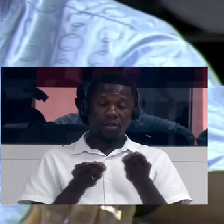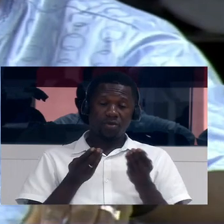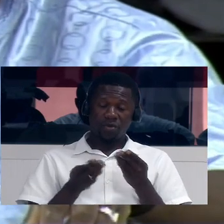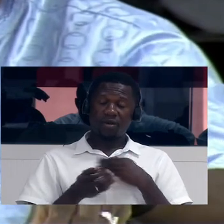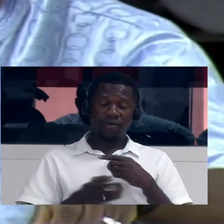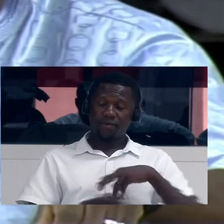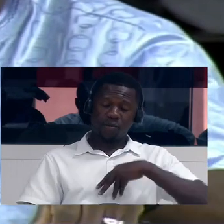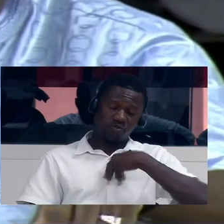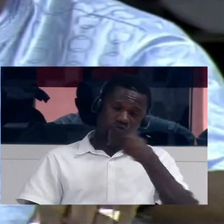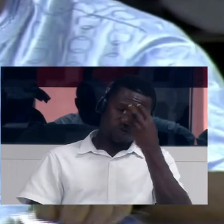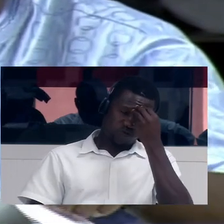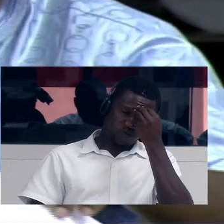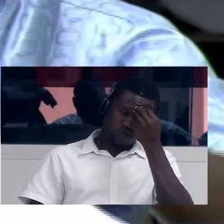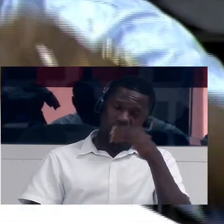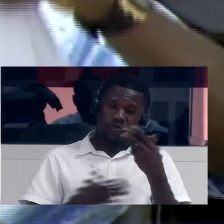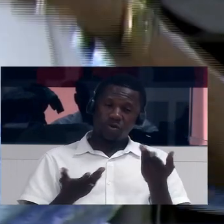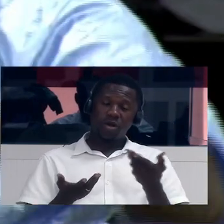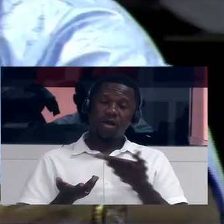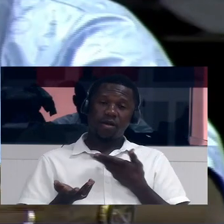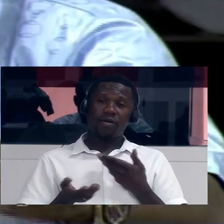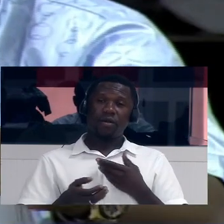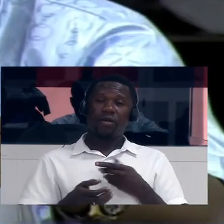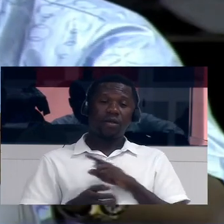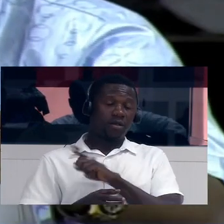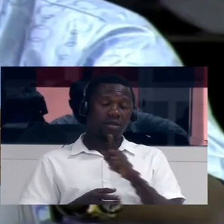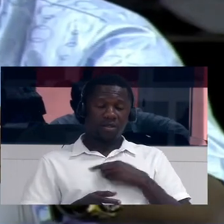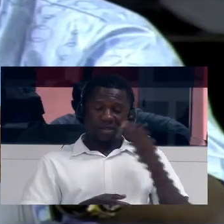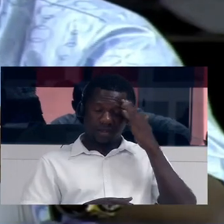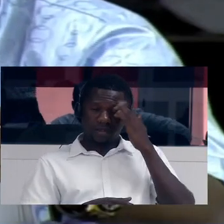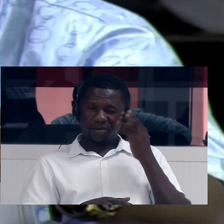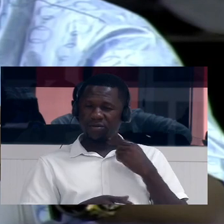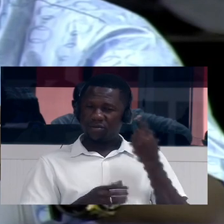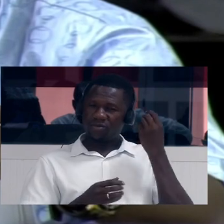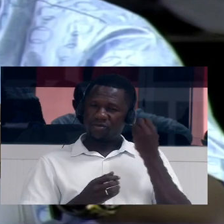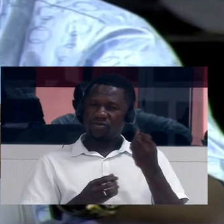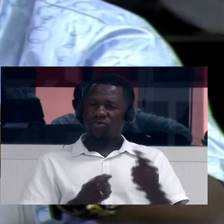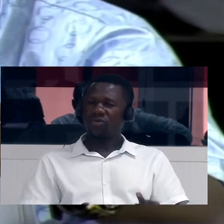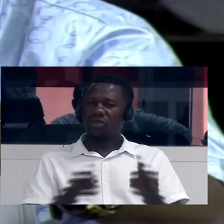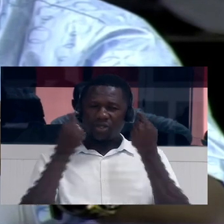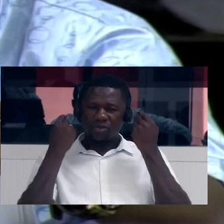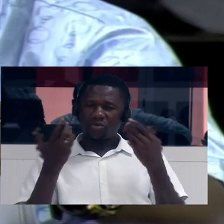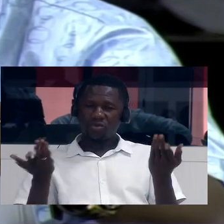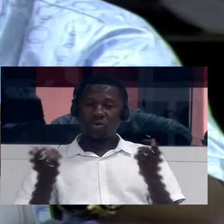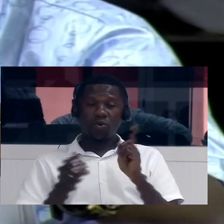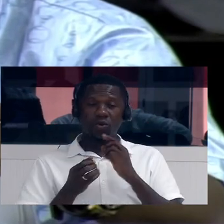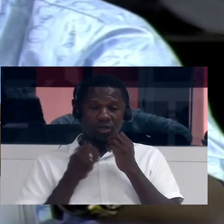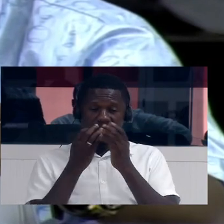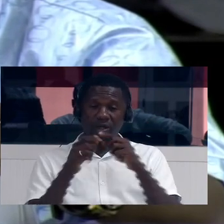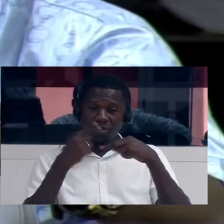disgruntled, they were angry, and they thought they were being ignored. What do you say to that?